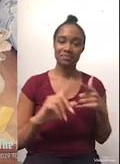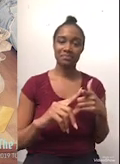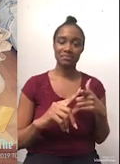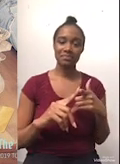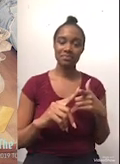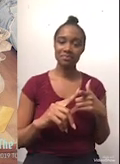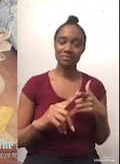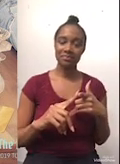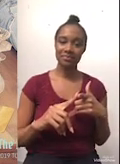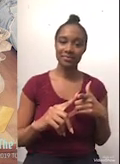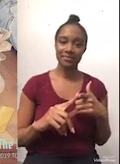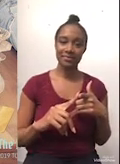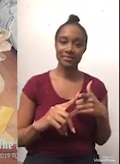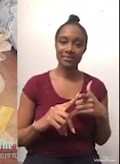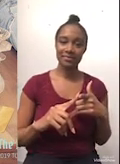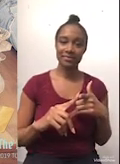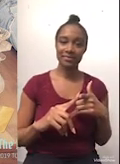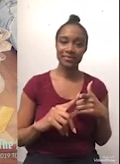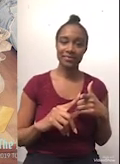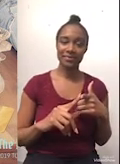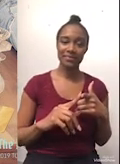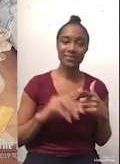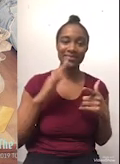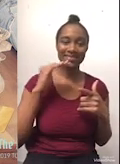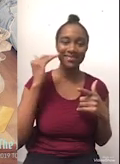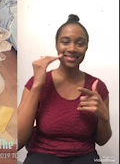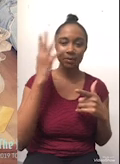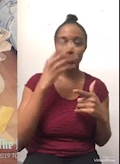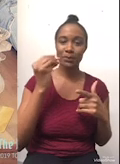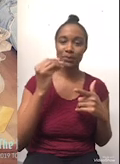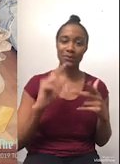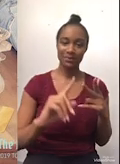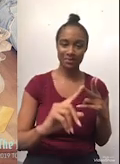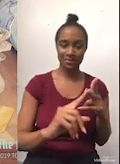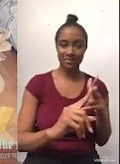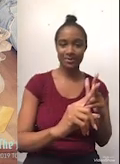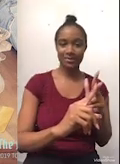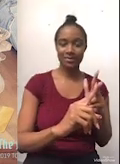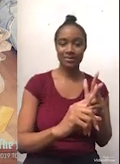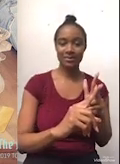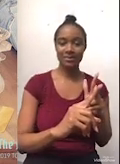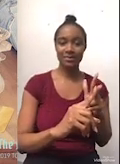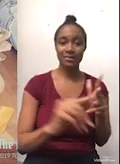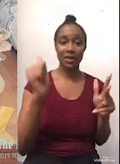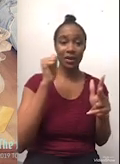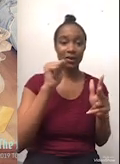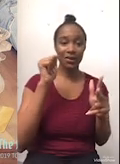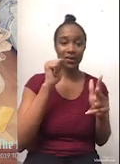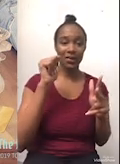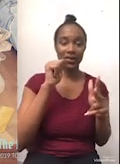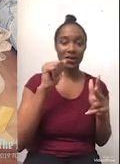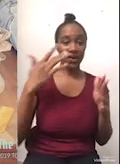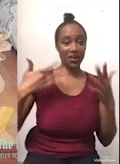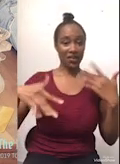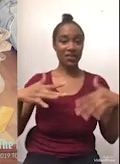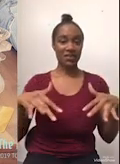Kun, a person who has a pretty smile. Koyer, a female with a good sense of